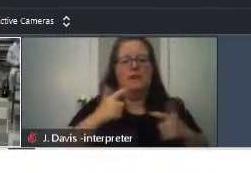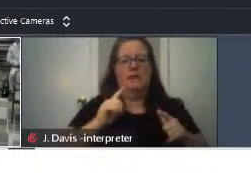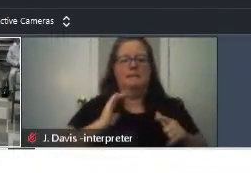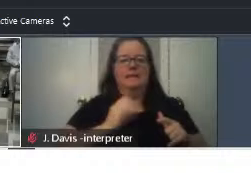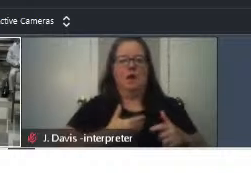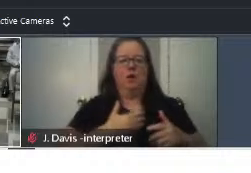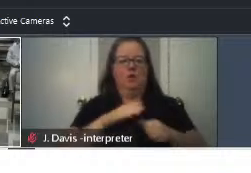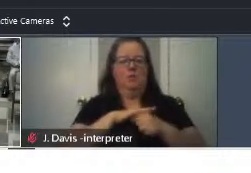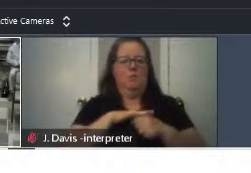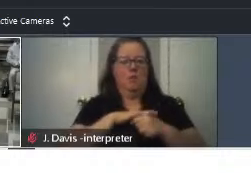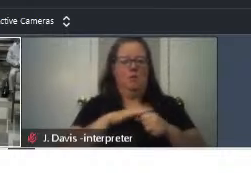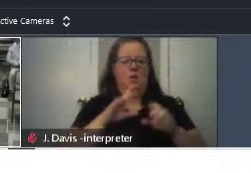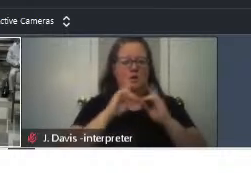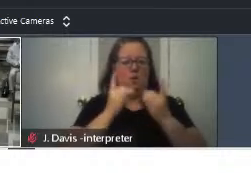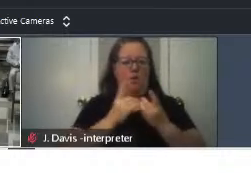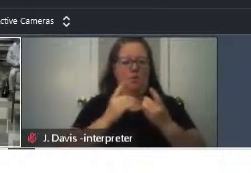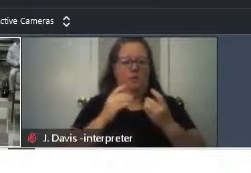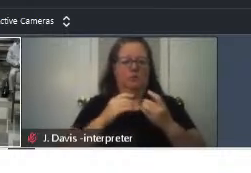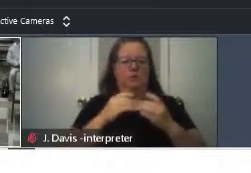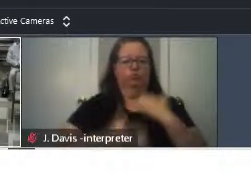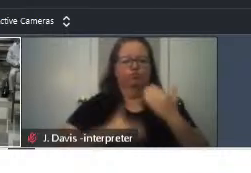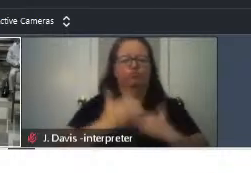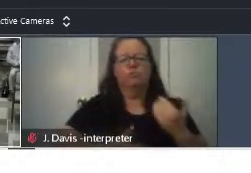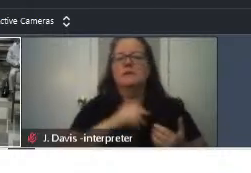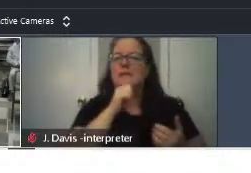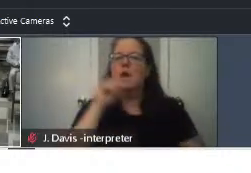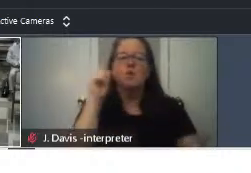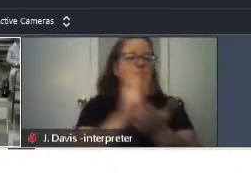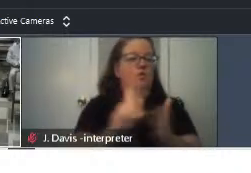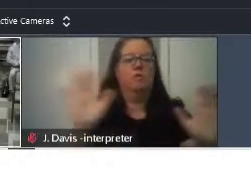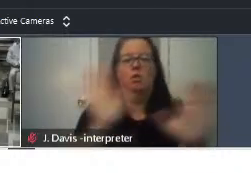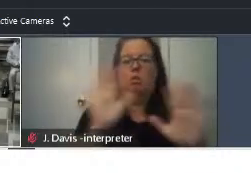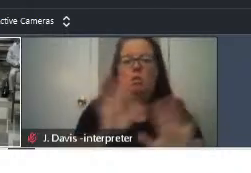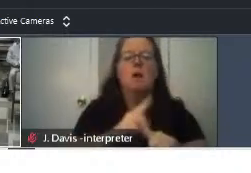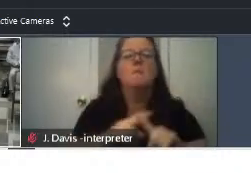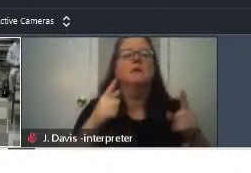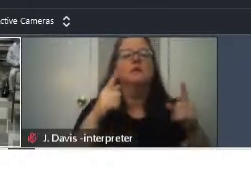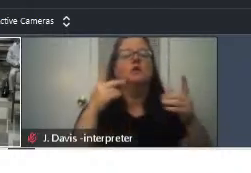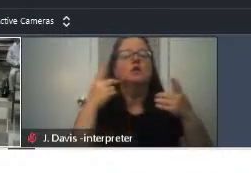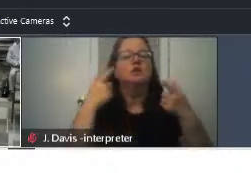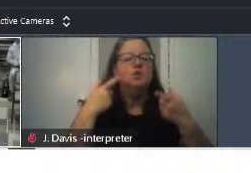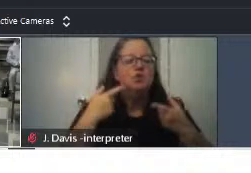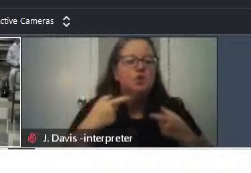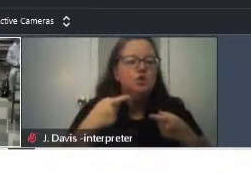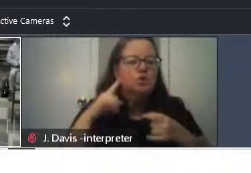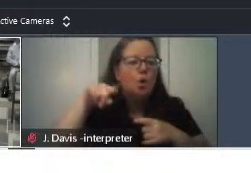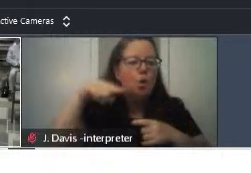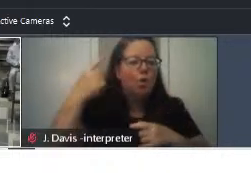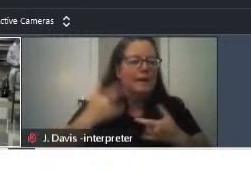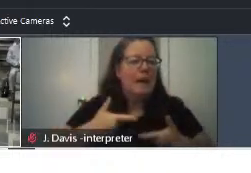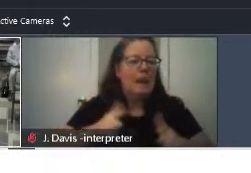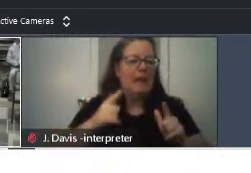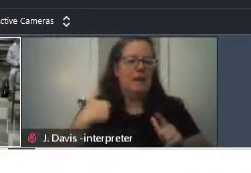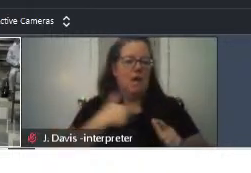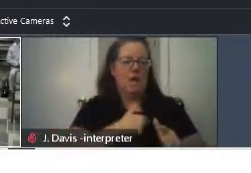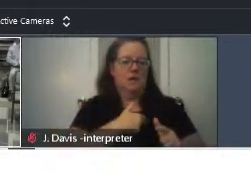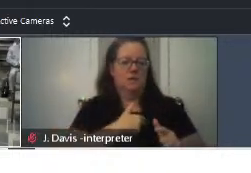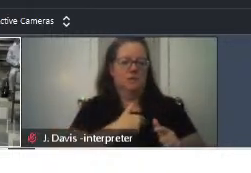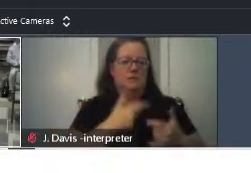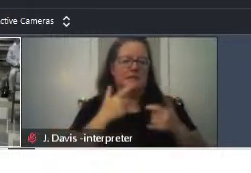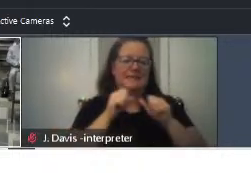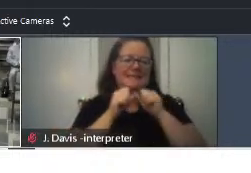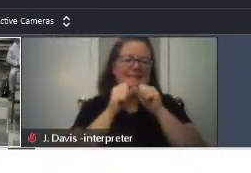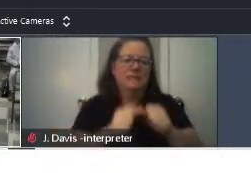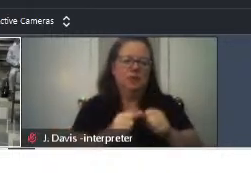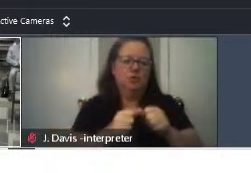forward. It's not approval of any of these recommendations, but rather just approval to allow our division to proceed in the